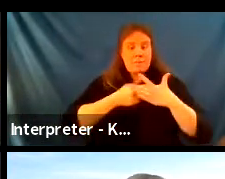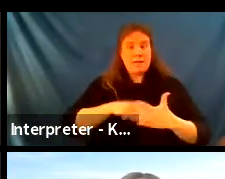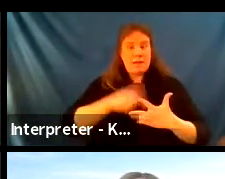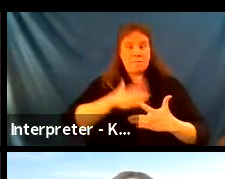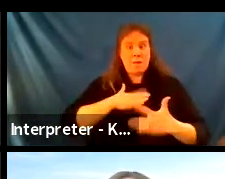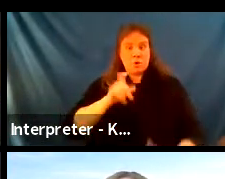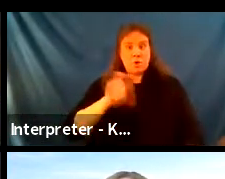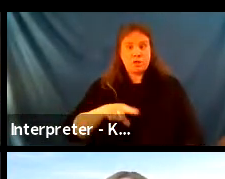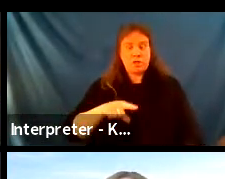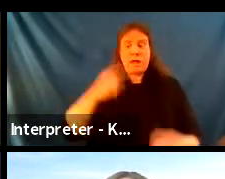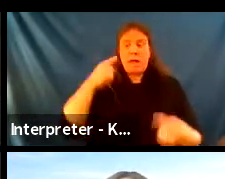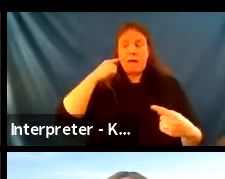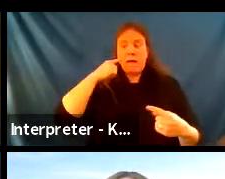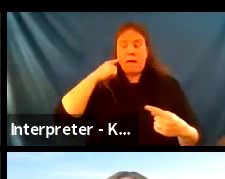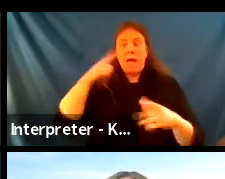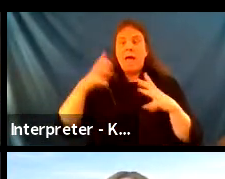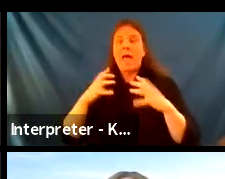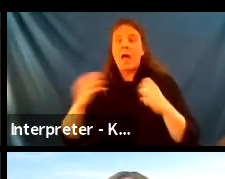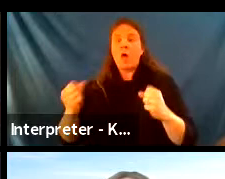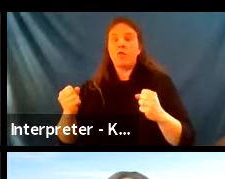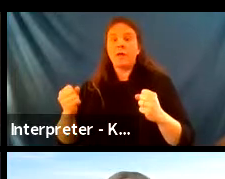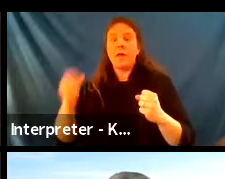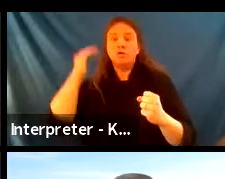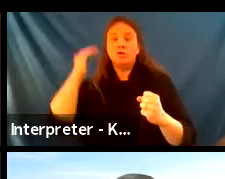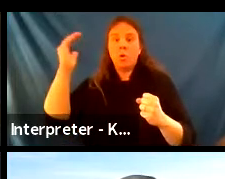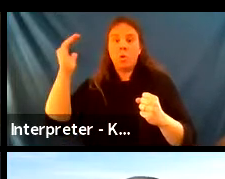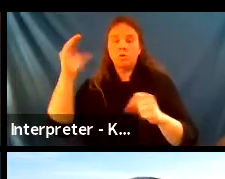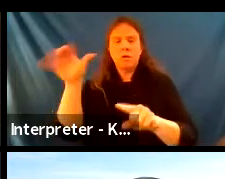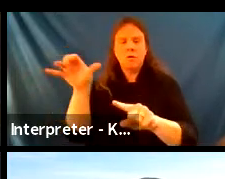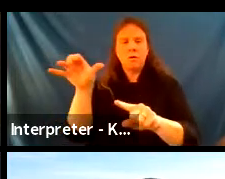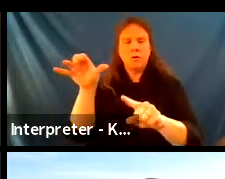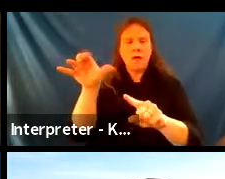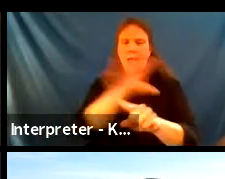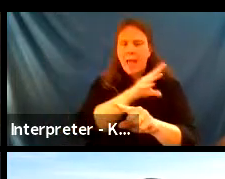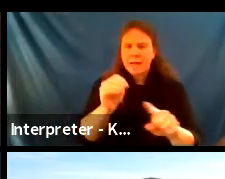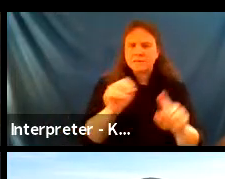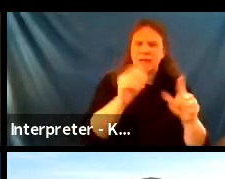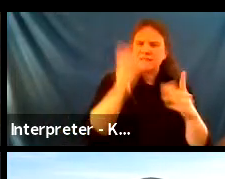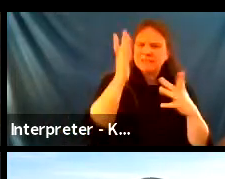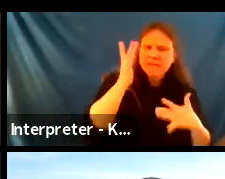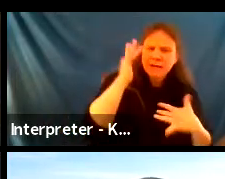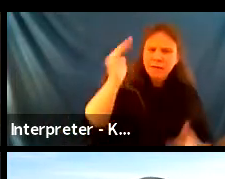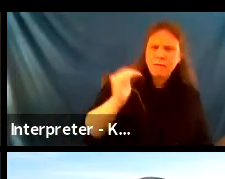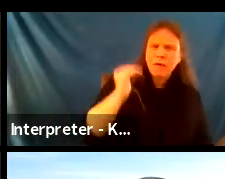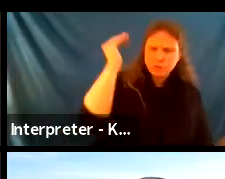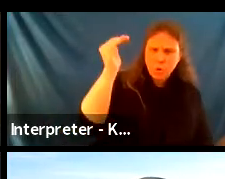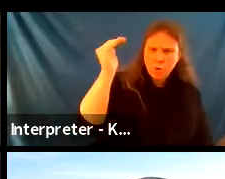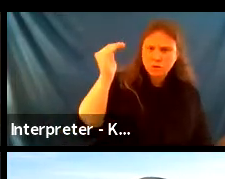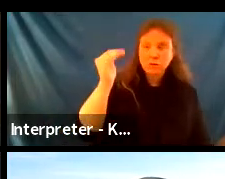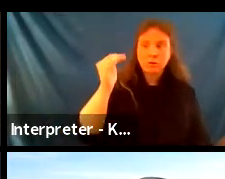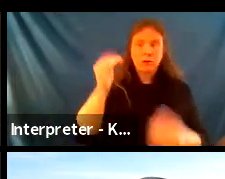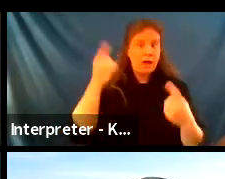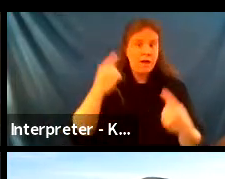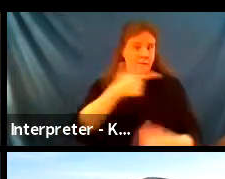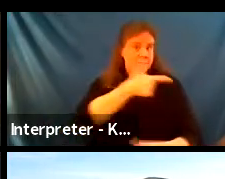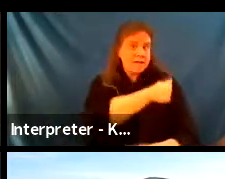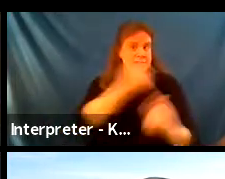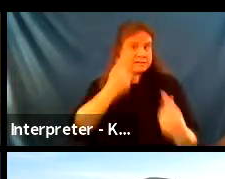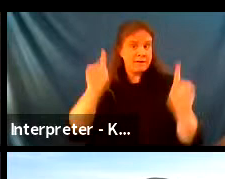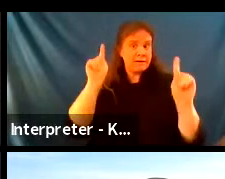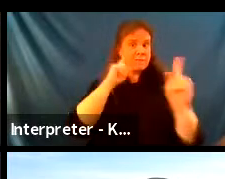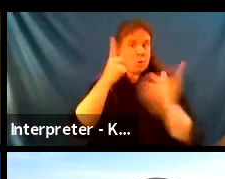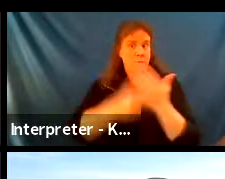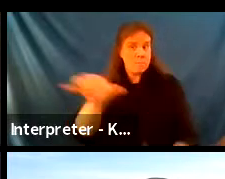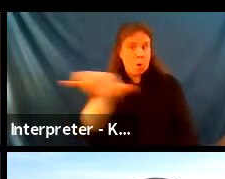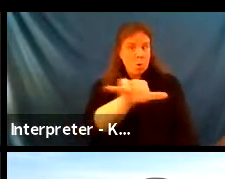to be as high as in a healthy adult? And I think what I was reassured by is that the efficacy is quite high, even in individuals with comorbidities. Now,